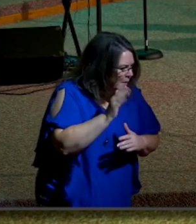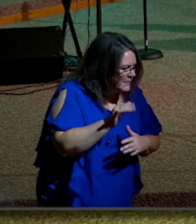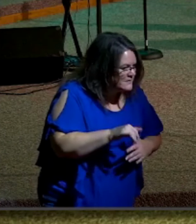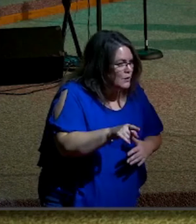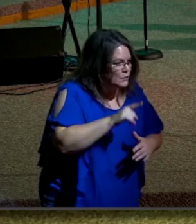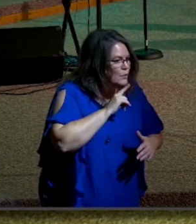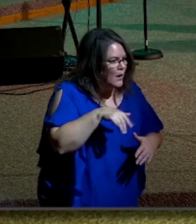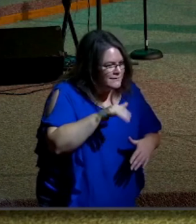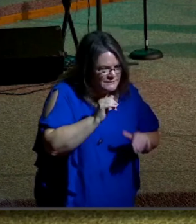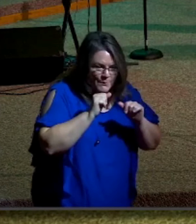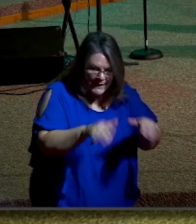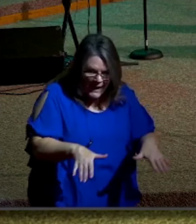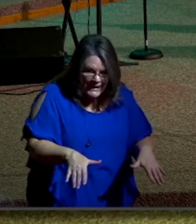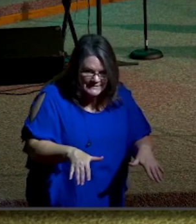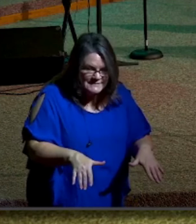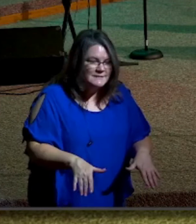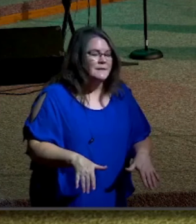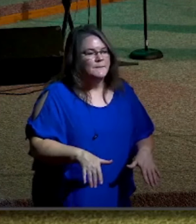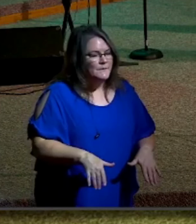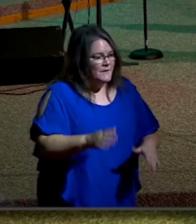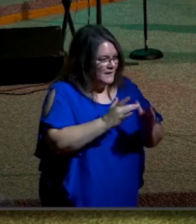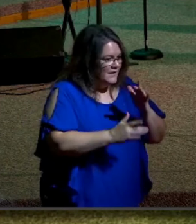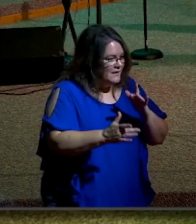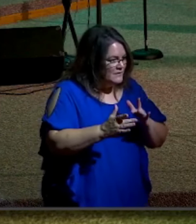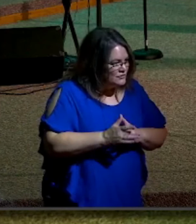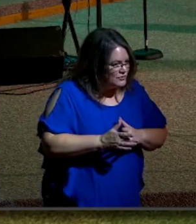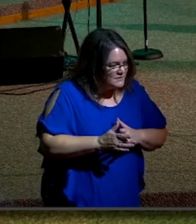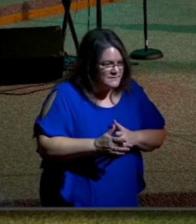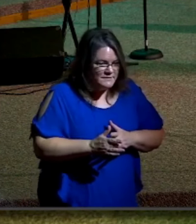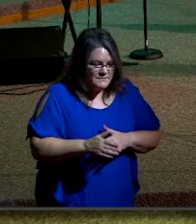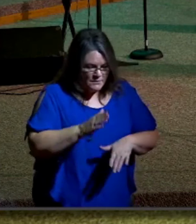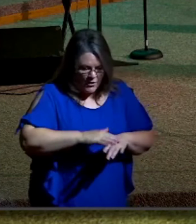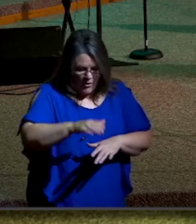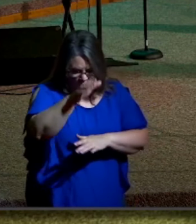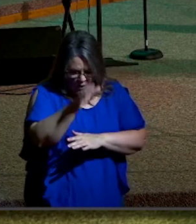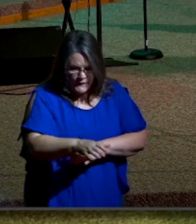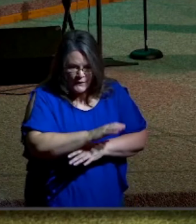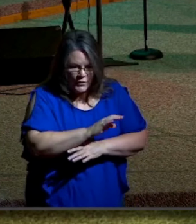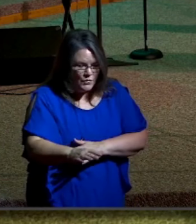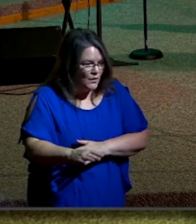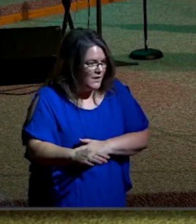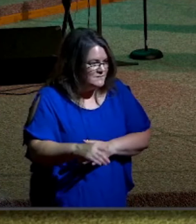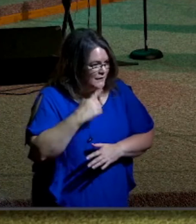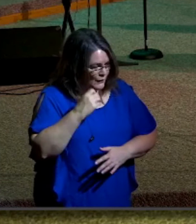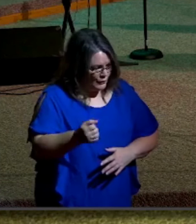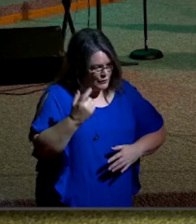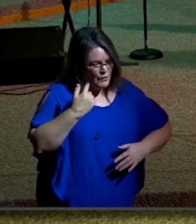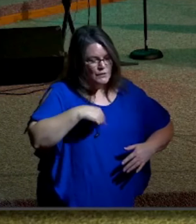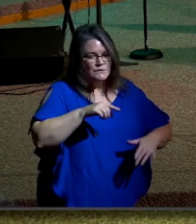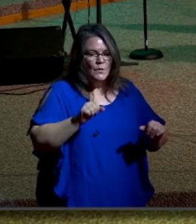blessed. Jesus took on the cross the curse so that you would be blessed.